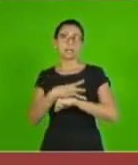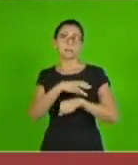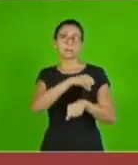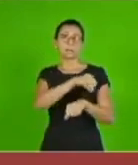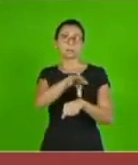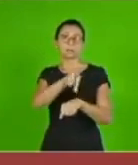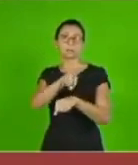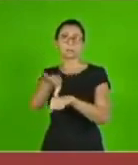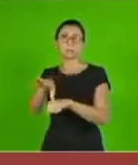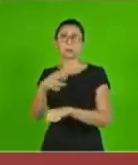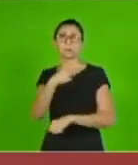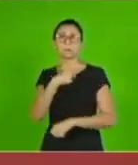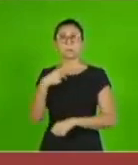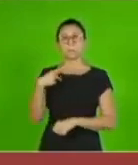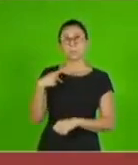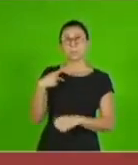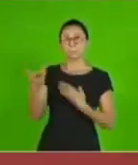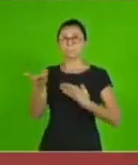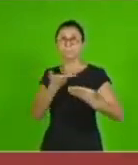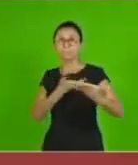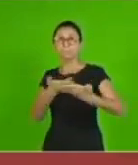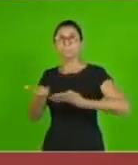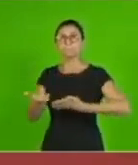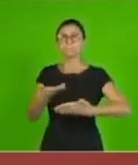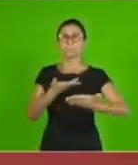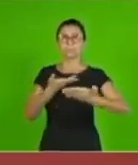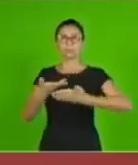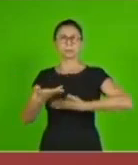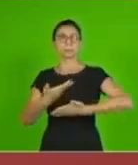via WhatsApp to all of the pastors so that